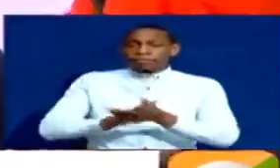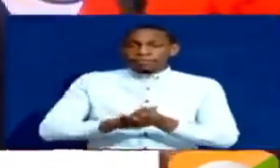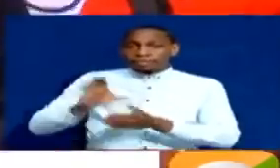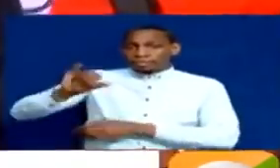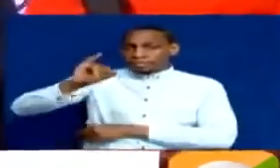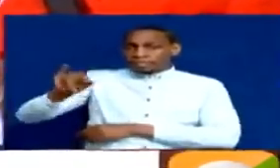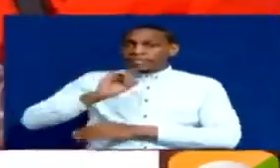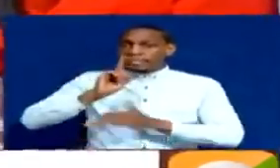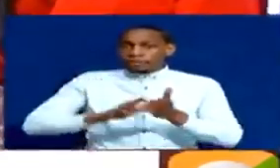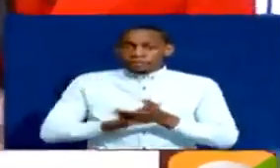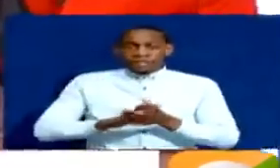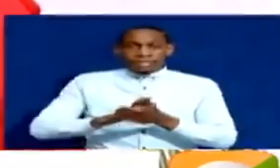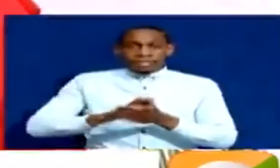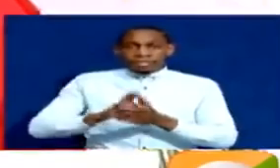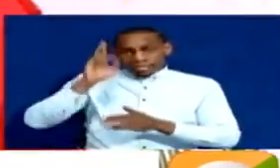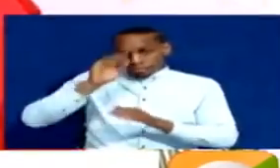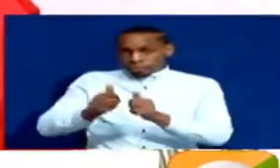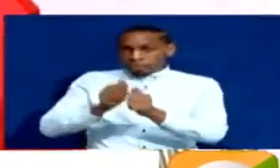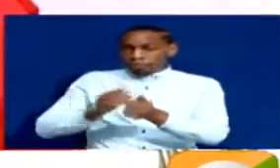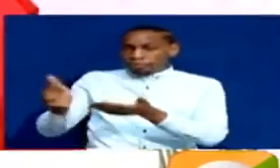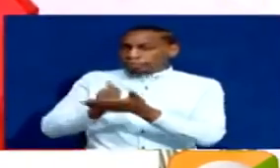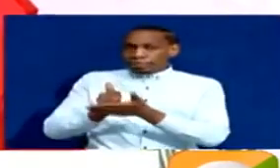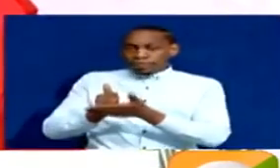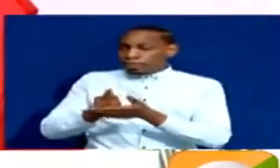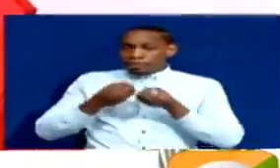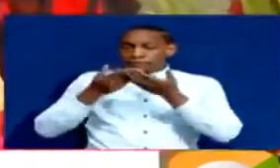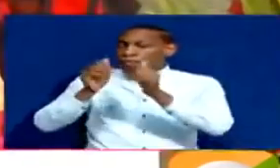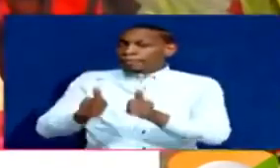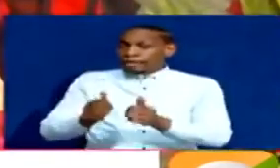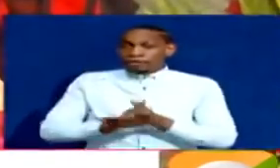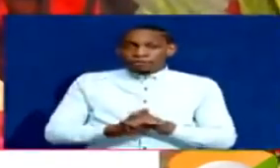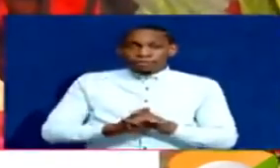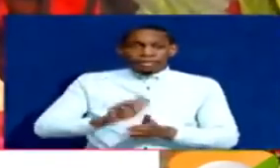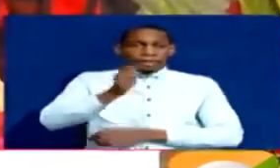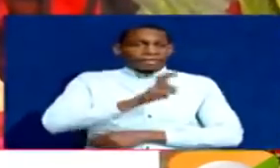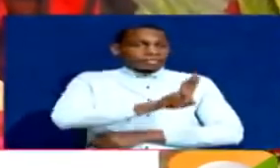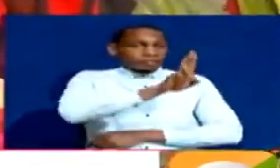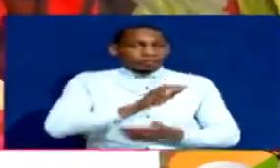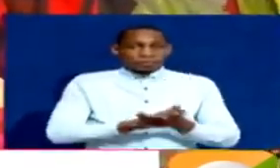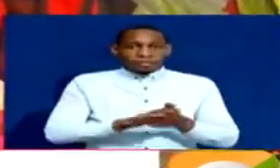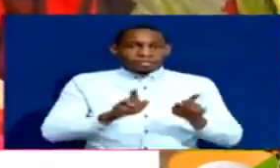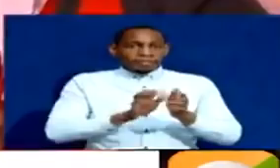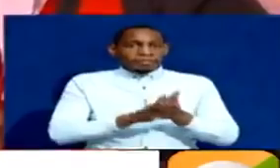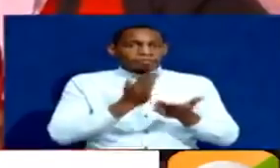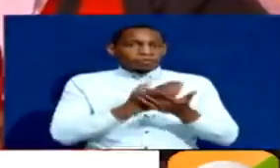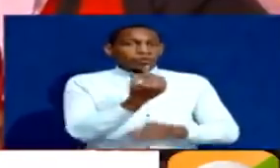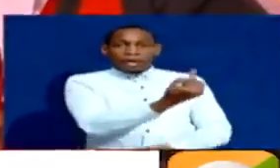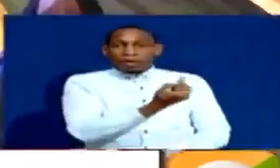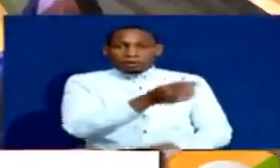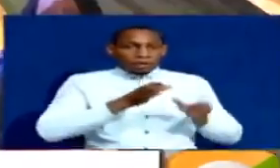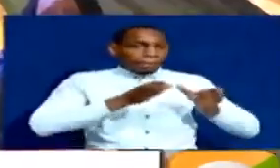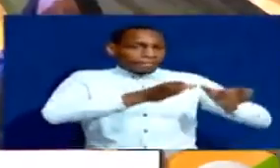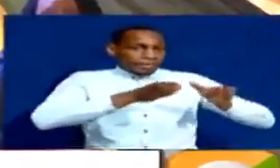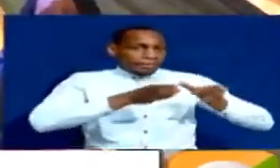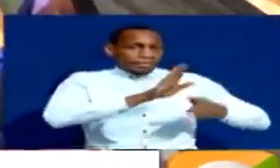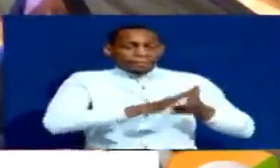Chief Justice indicating reasons for their rejection remains a puzzle to the commission. President Kenyatta becoming increasingly isolated as pressure